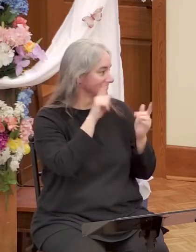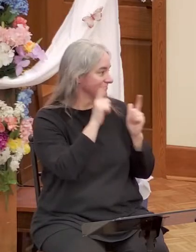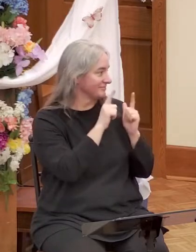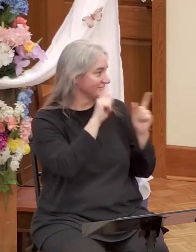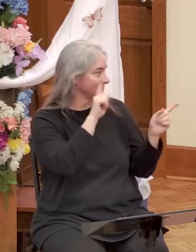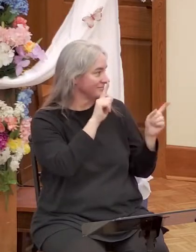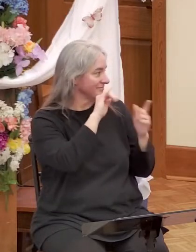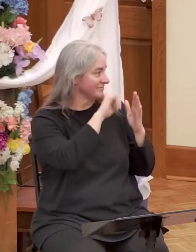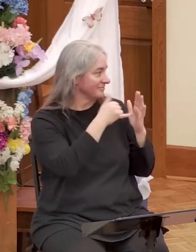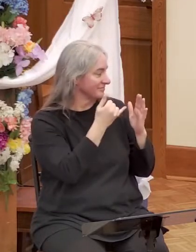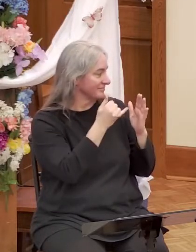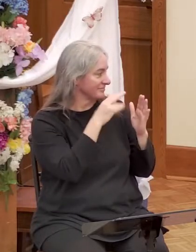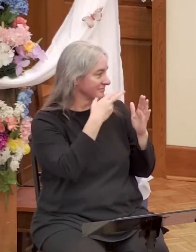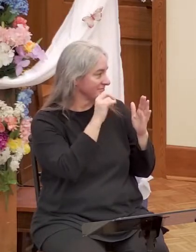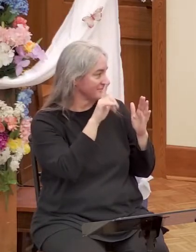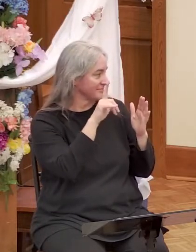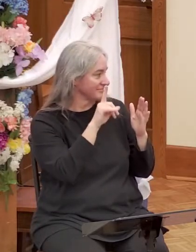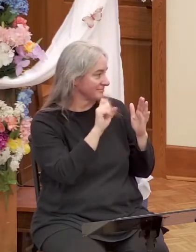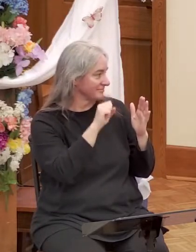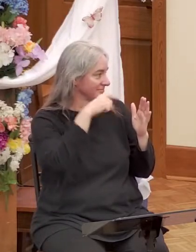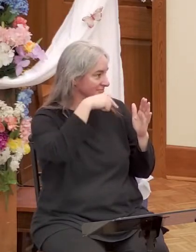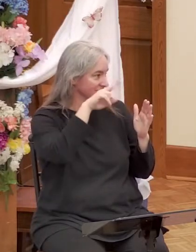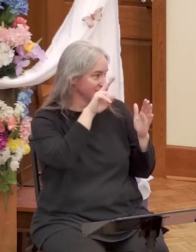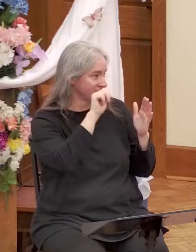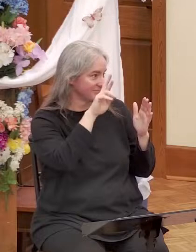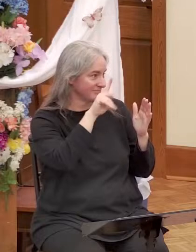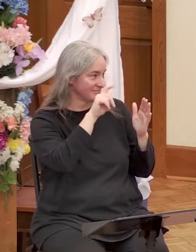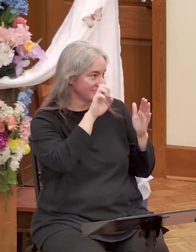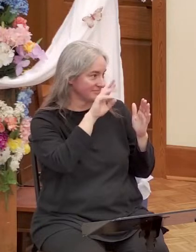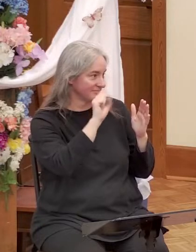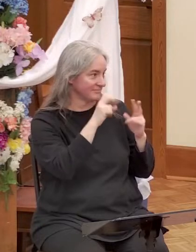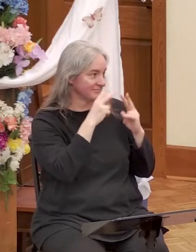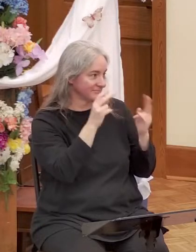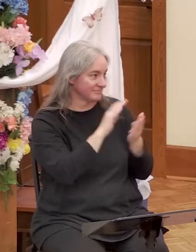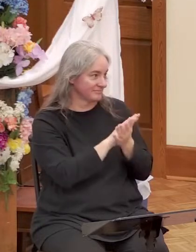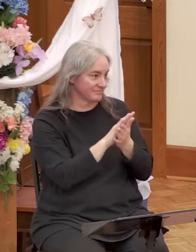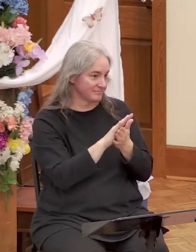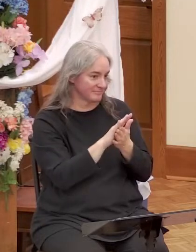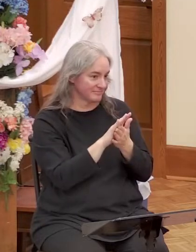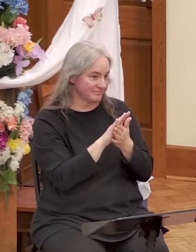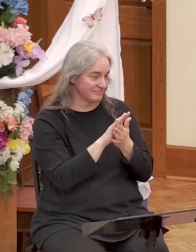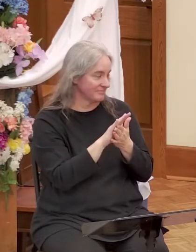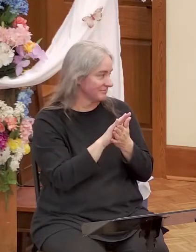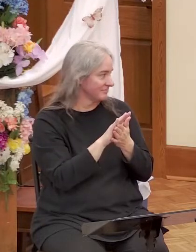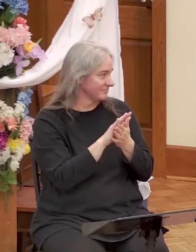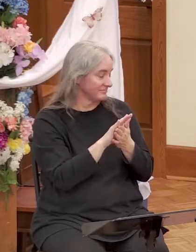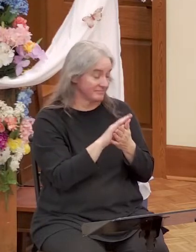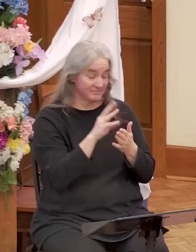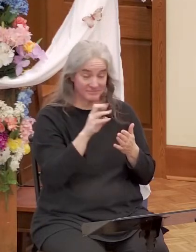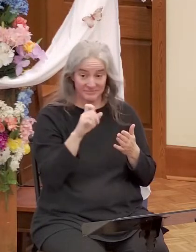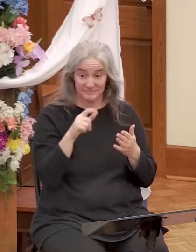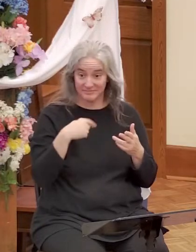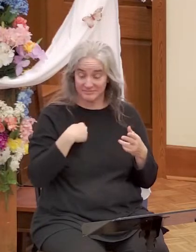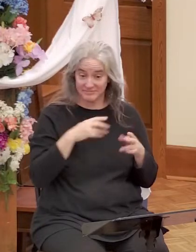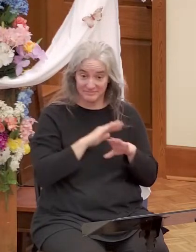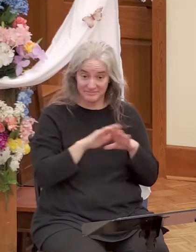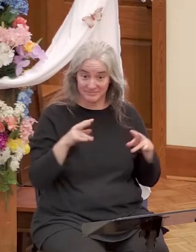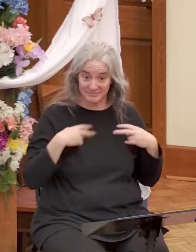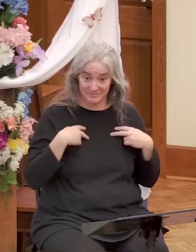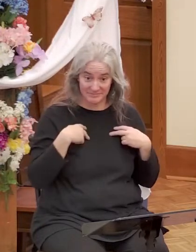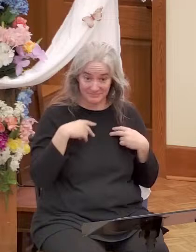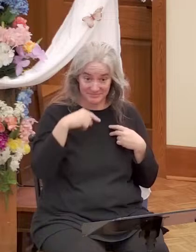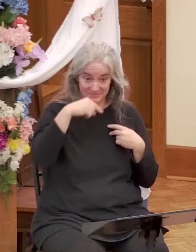one just holds quarters very nicely. You say, well, I don't have any